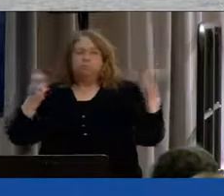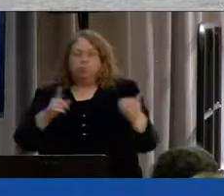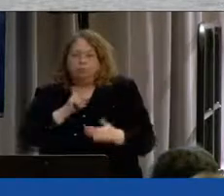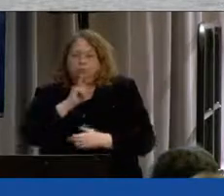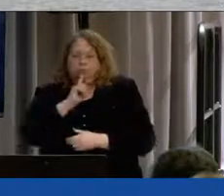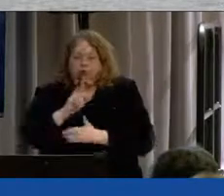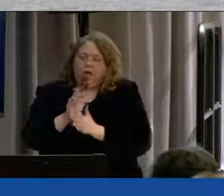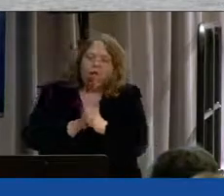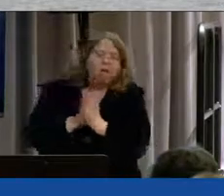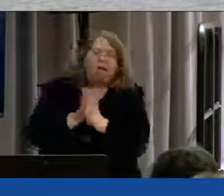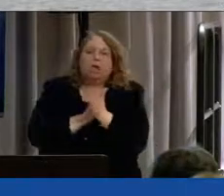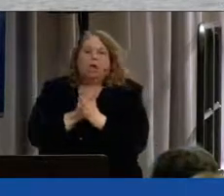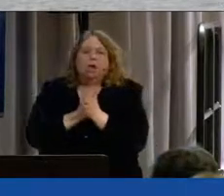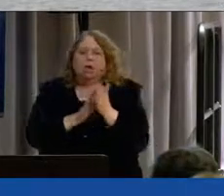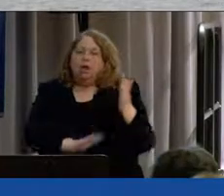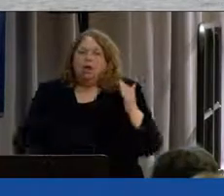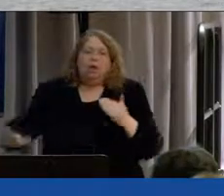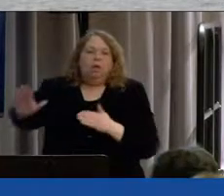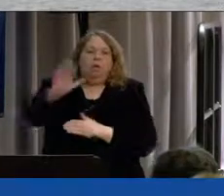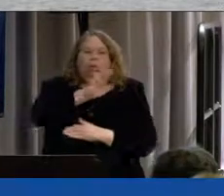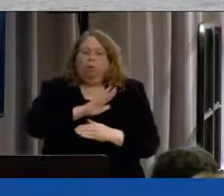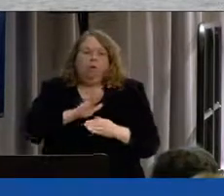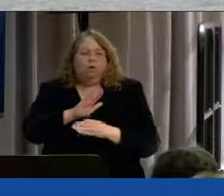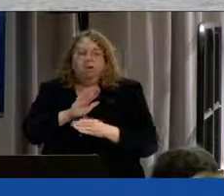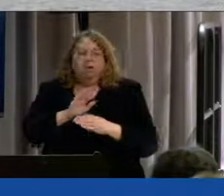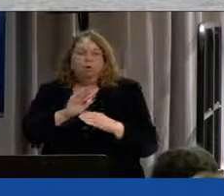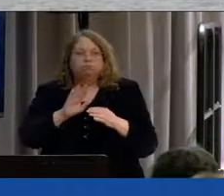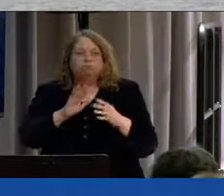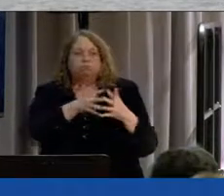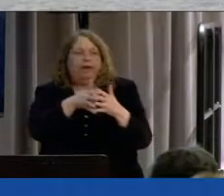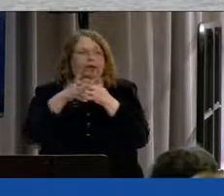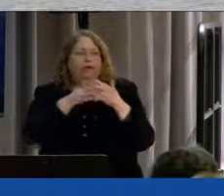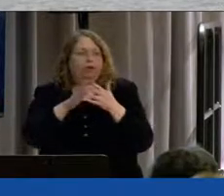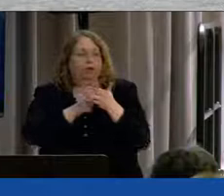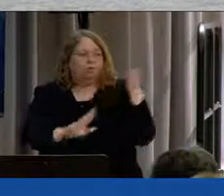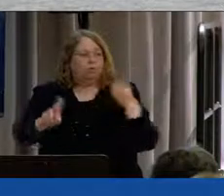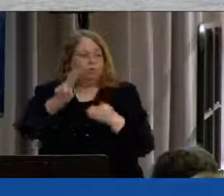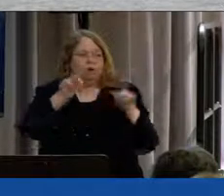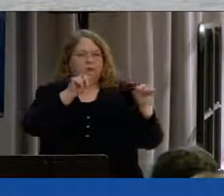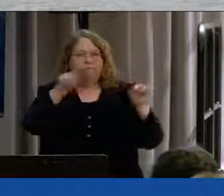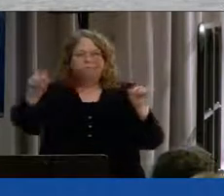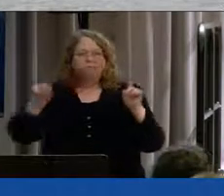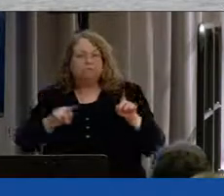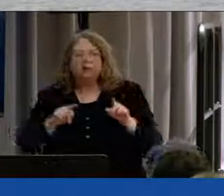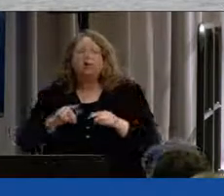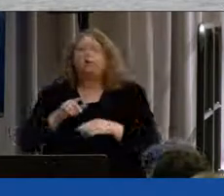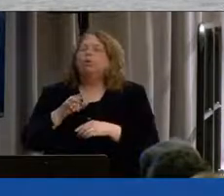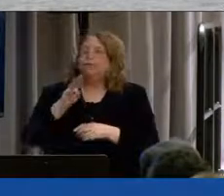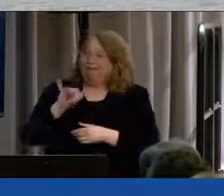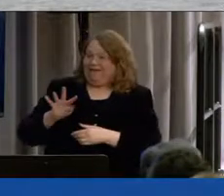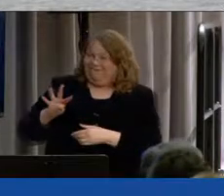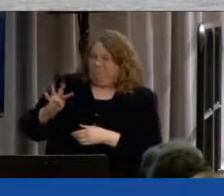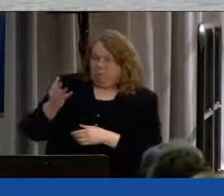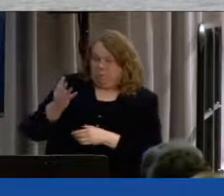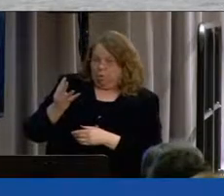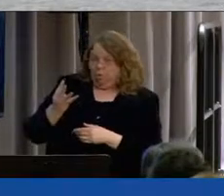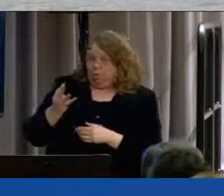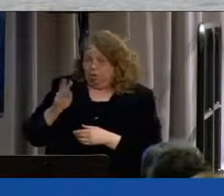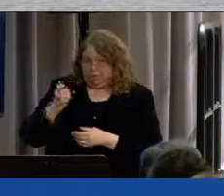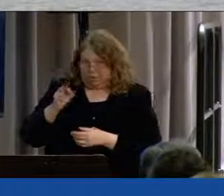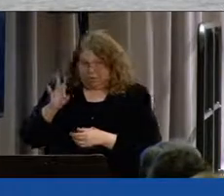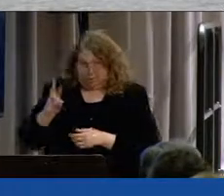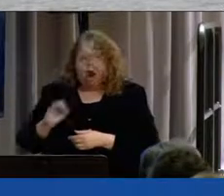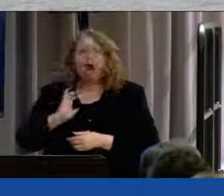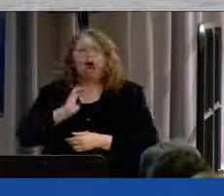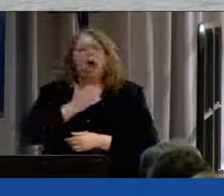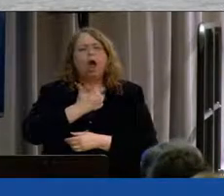really passions across universities in the entire country. And so on May 4th, our protest